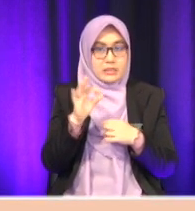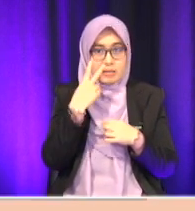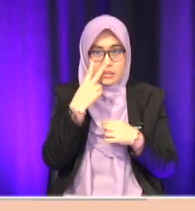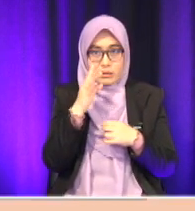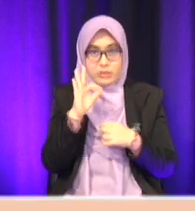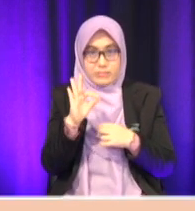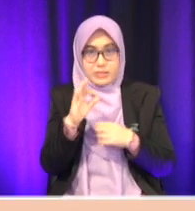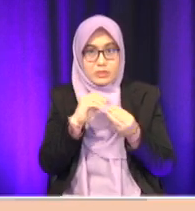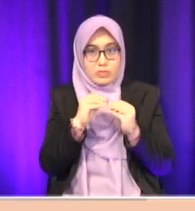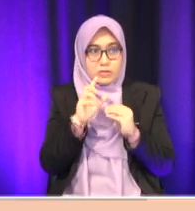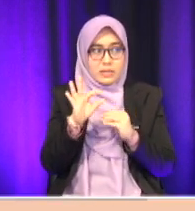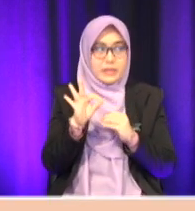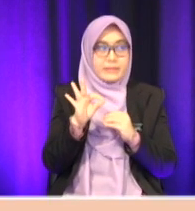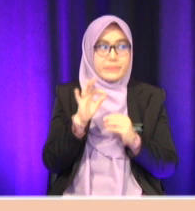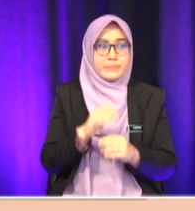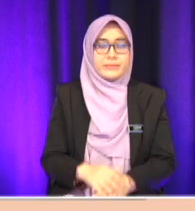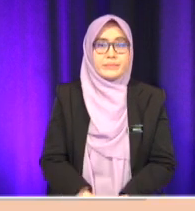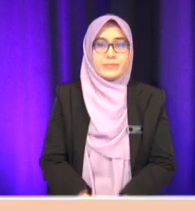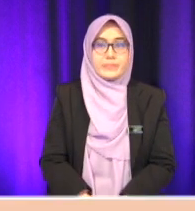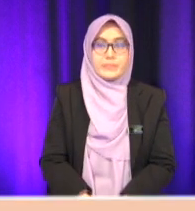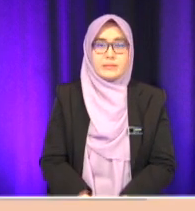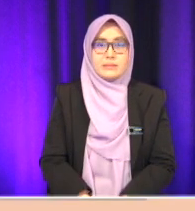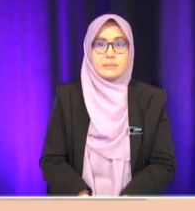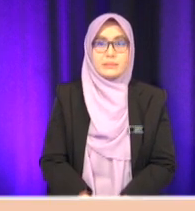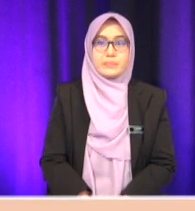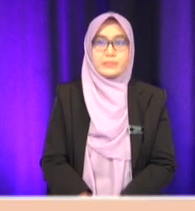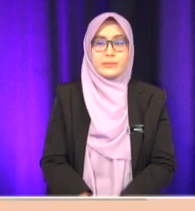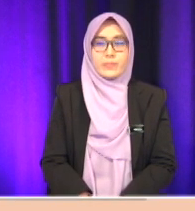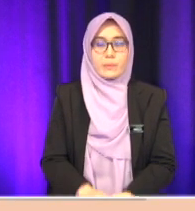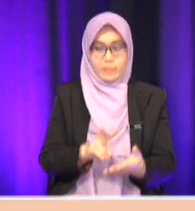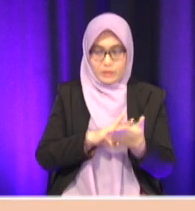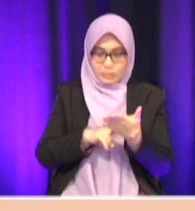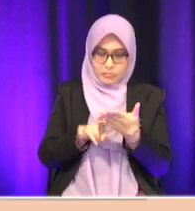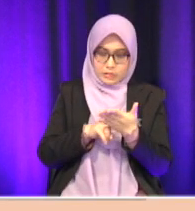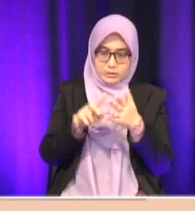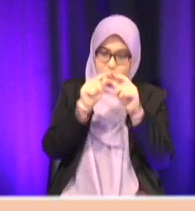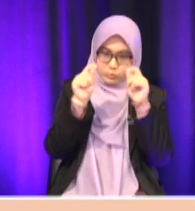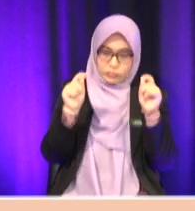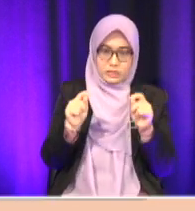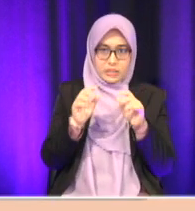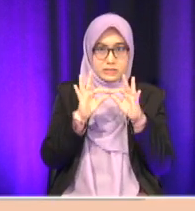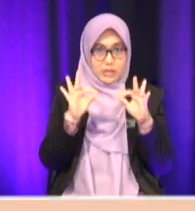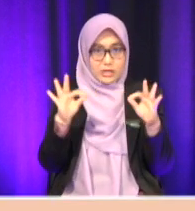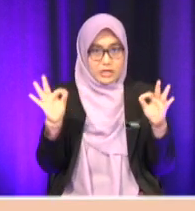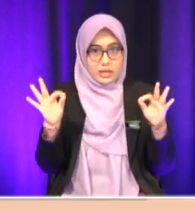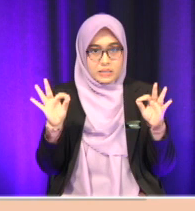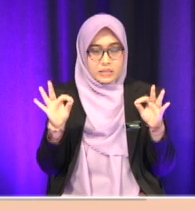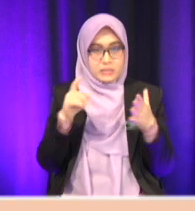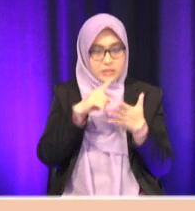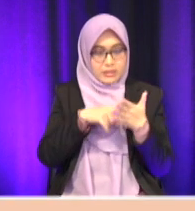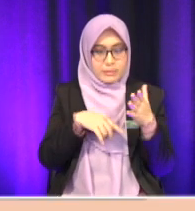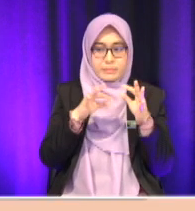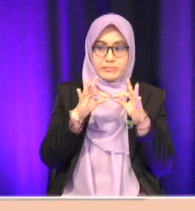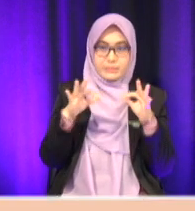to be a reptile. It is in fact a mammal. Perhaps the most